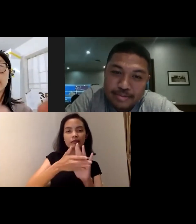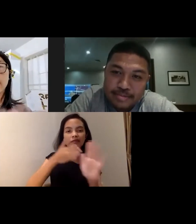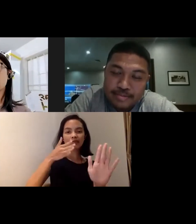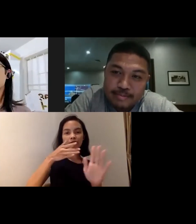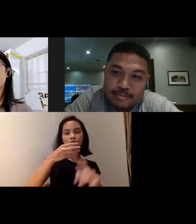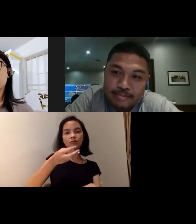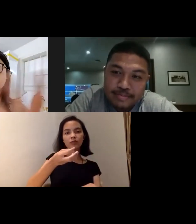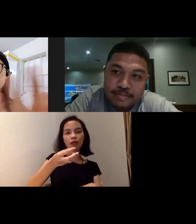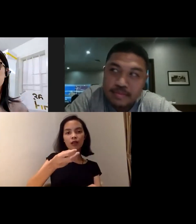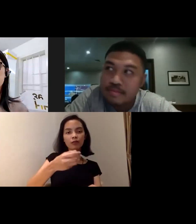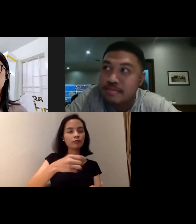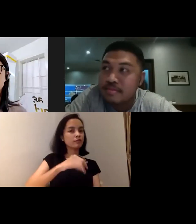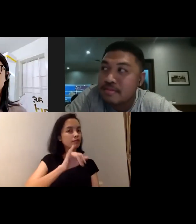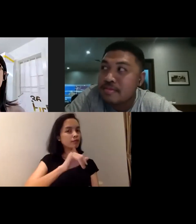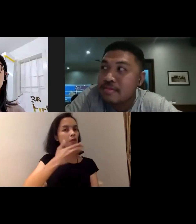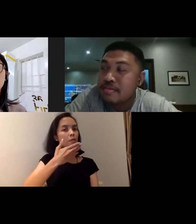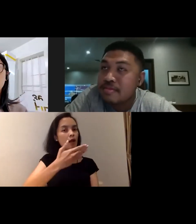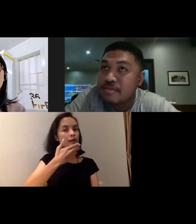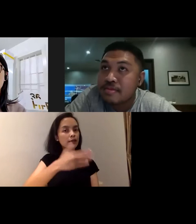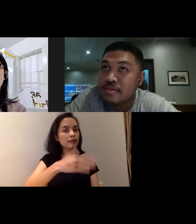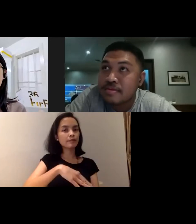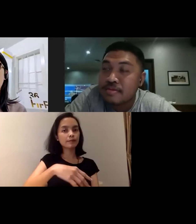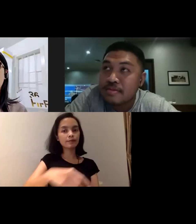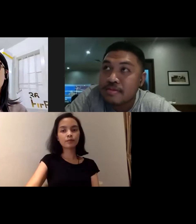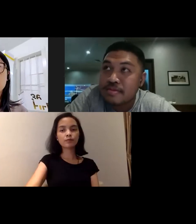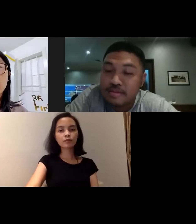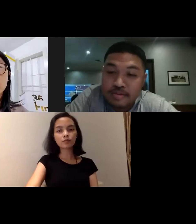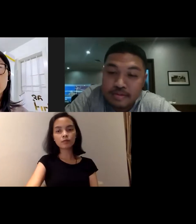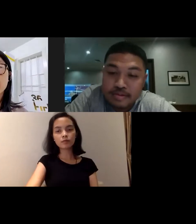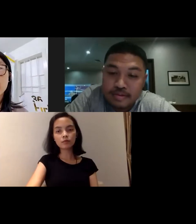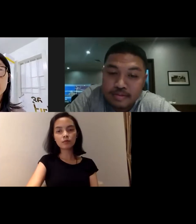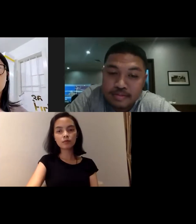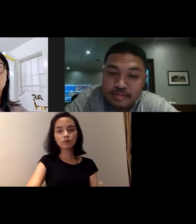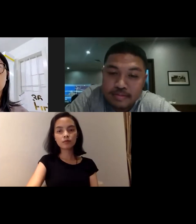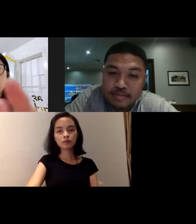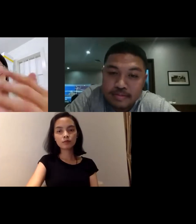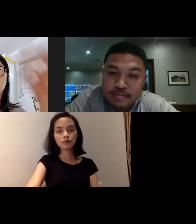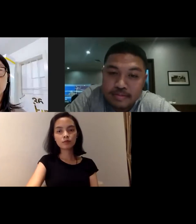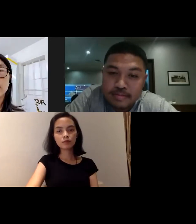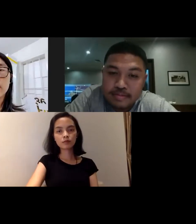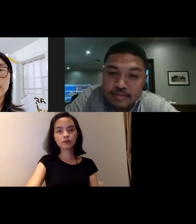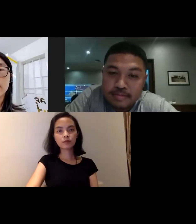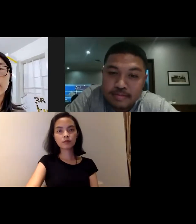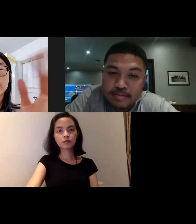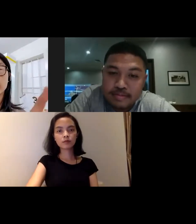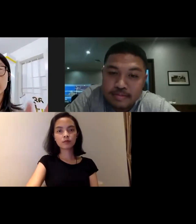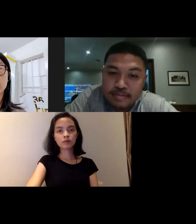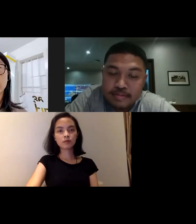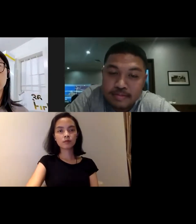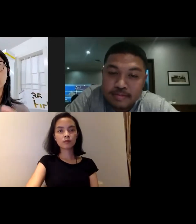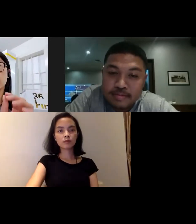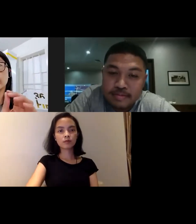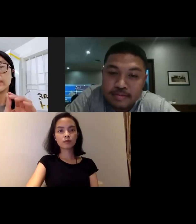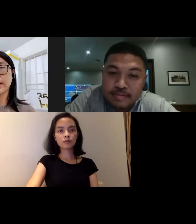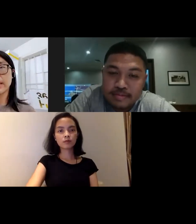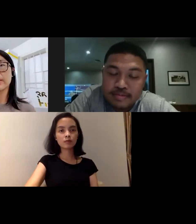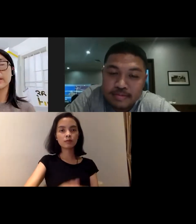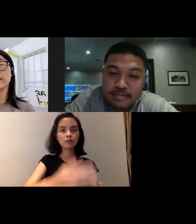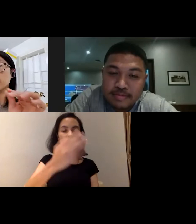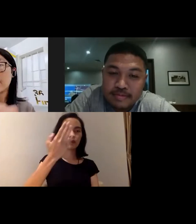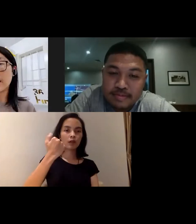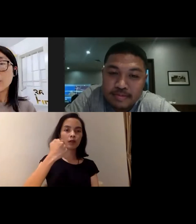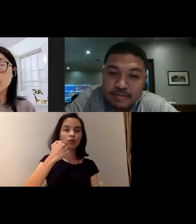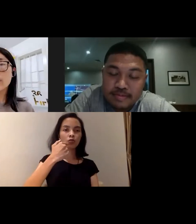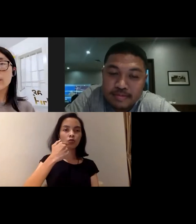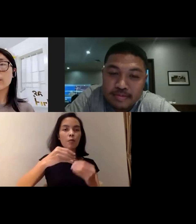Yeah, thank you, Sophia. I think I want to follow up what on what Kenzie was saying, the